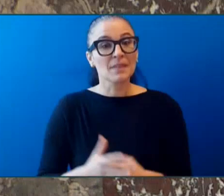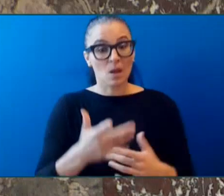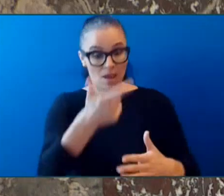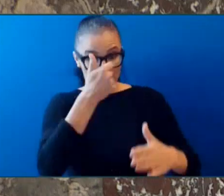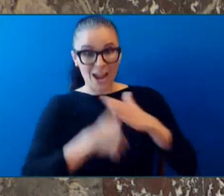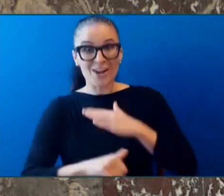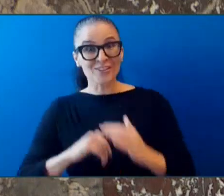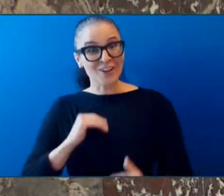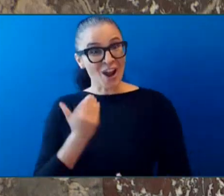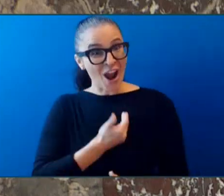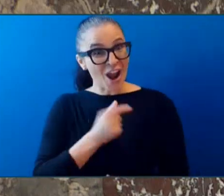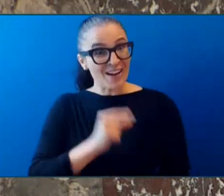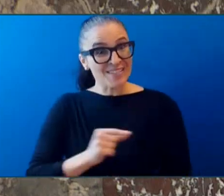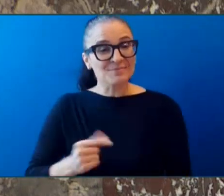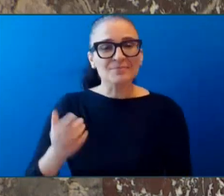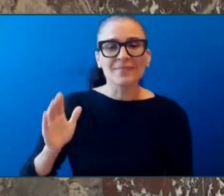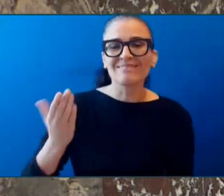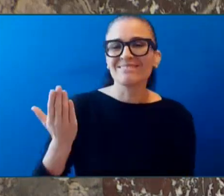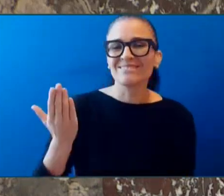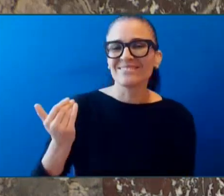rate of inflation.